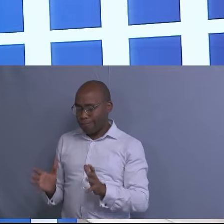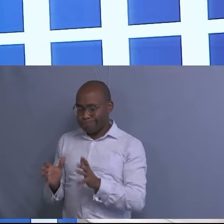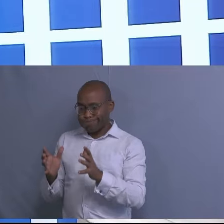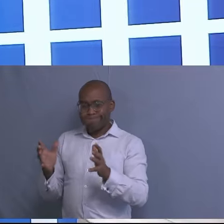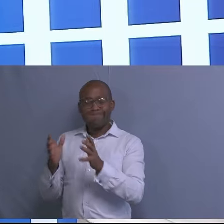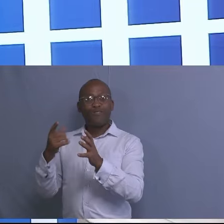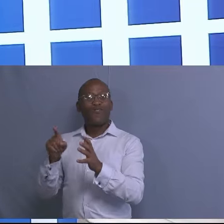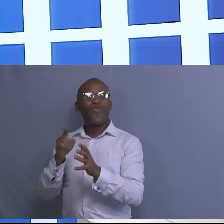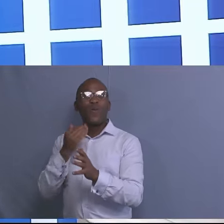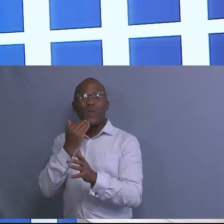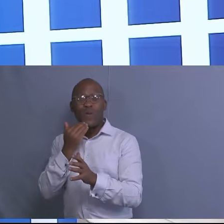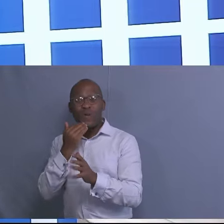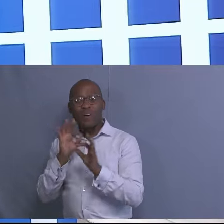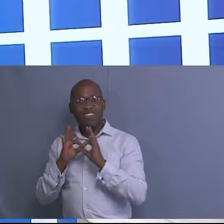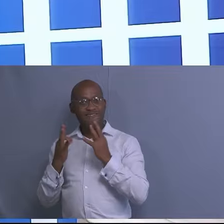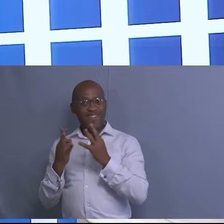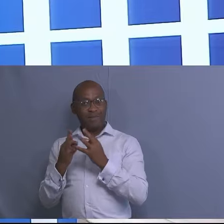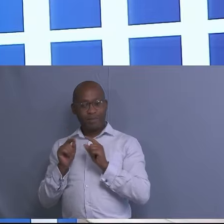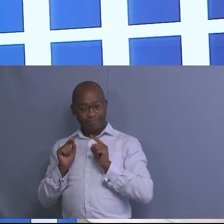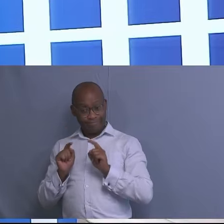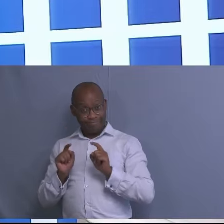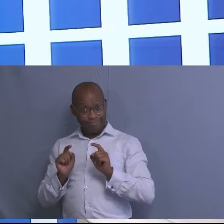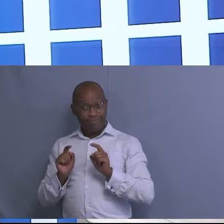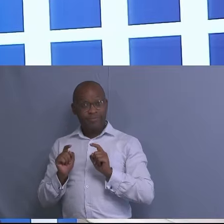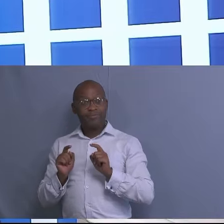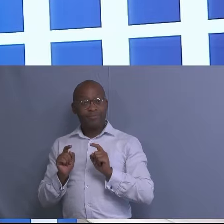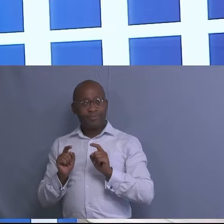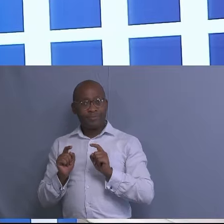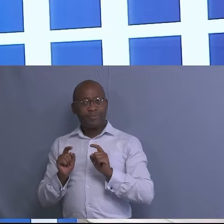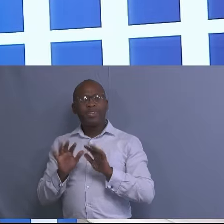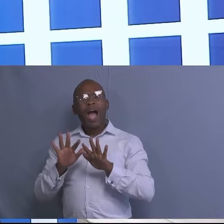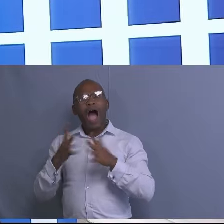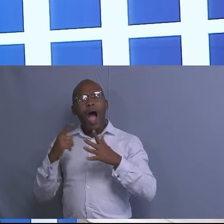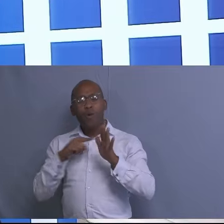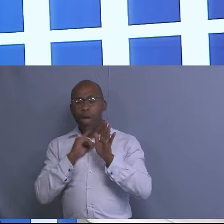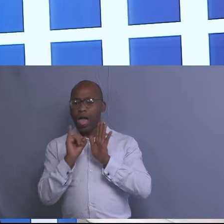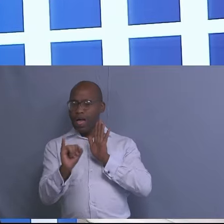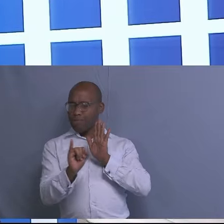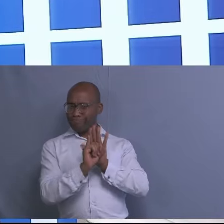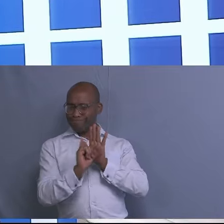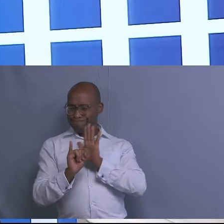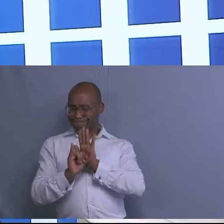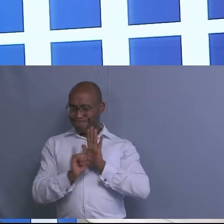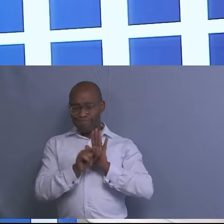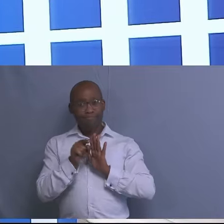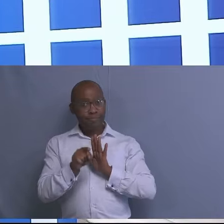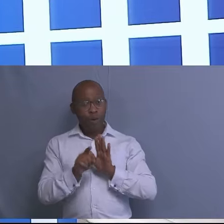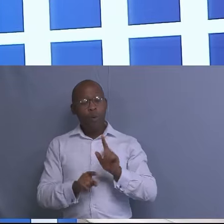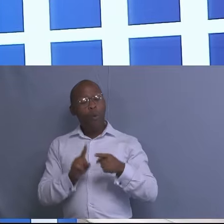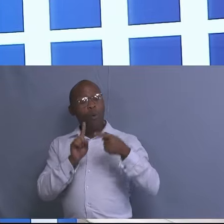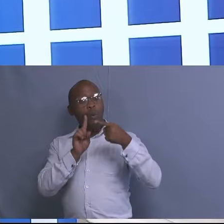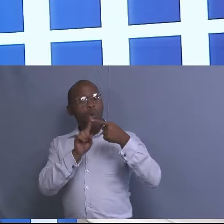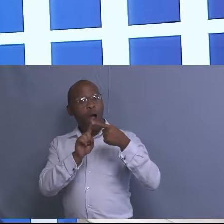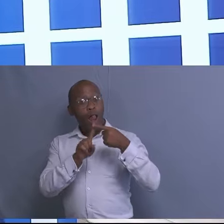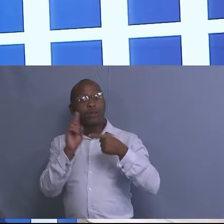Now, how do we describe subsistence farming? It's characterized by a lot of factors. Number 1, plants